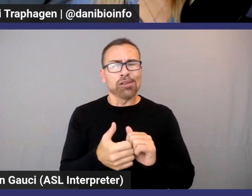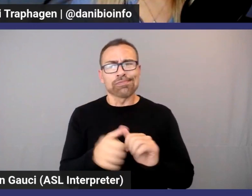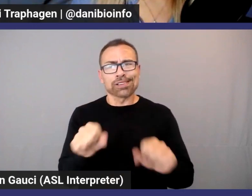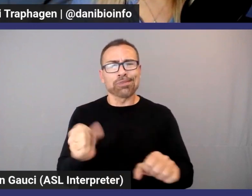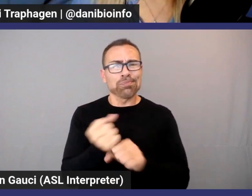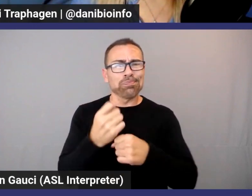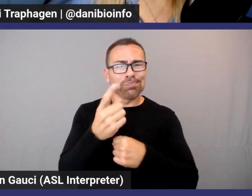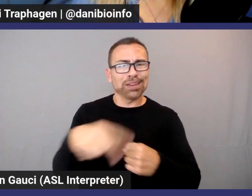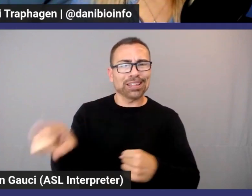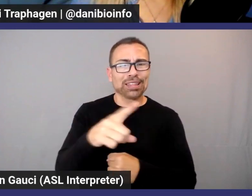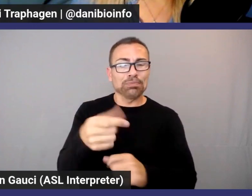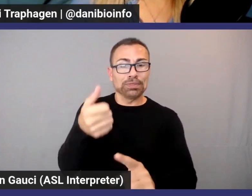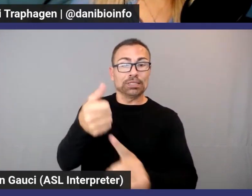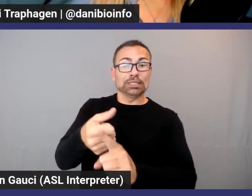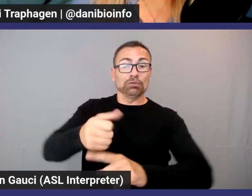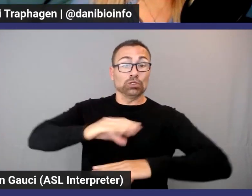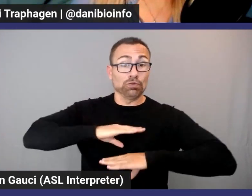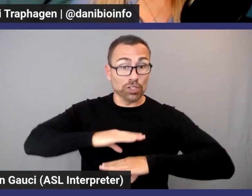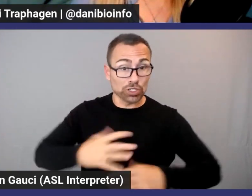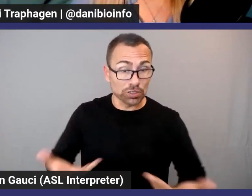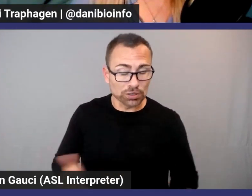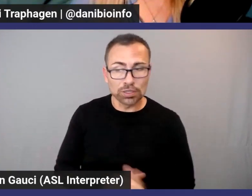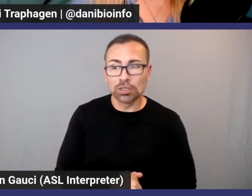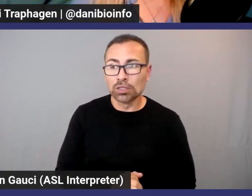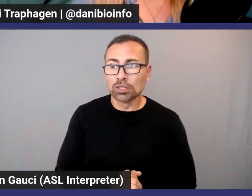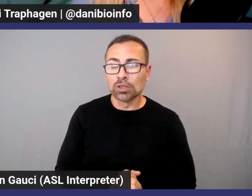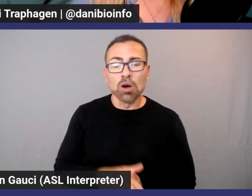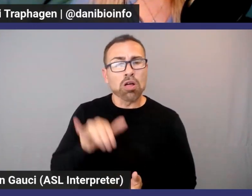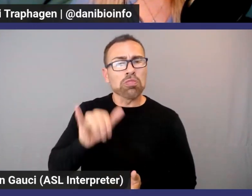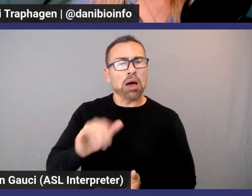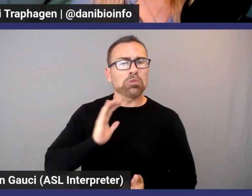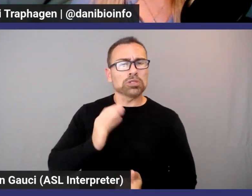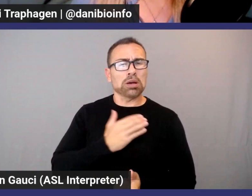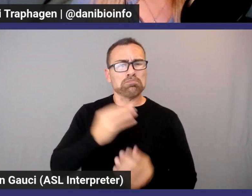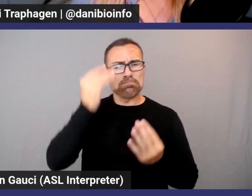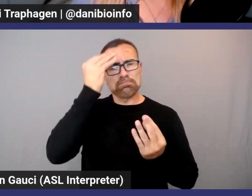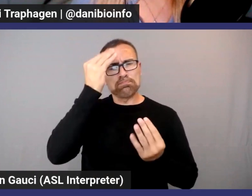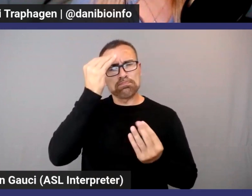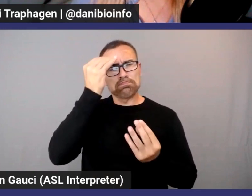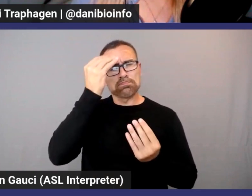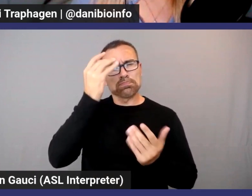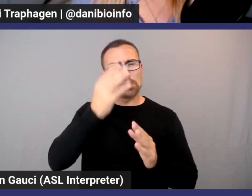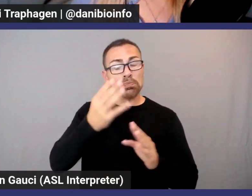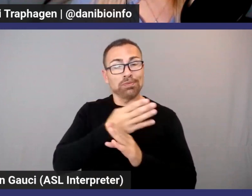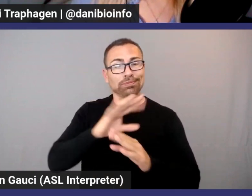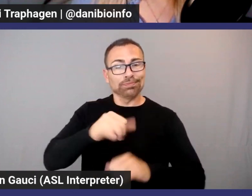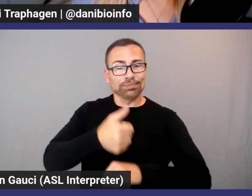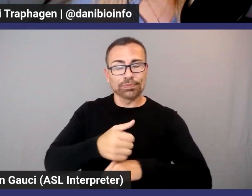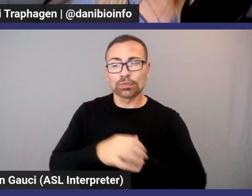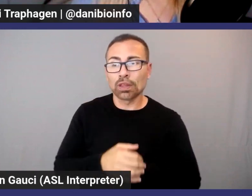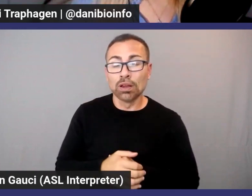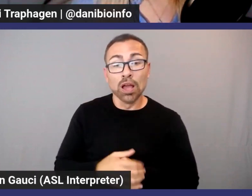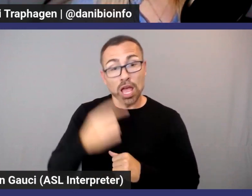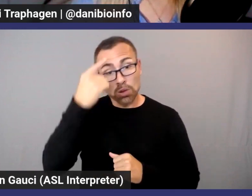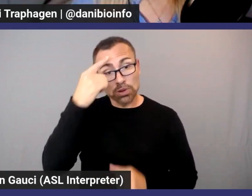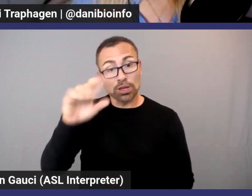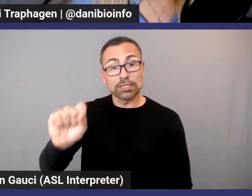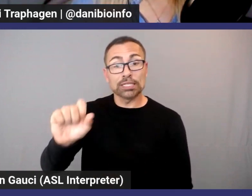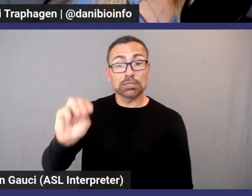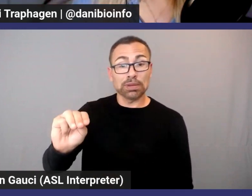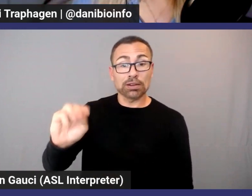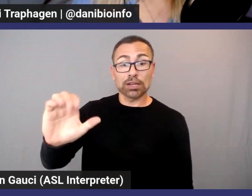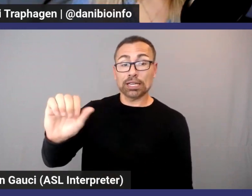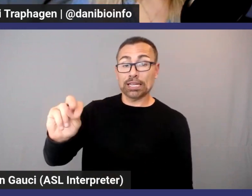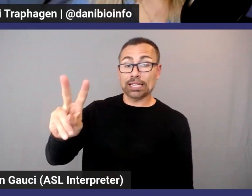more self-sufficient? So that was really the thought process that went behind it. And we realized that SageMaker Canvas would be a perfect platform